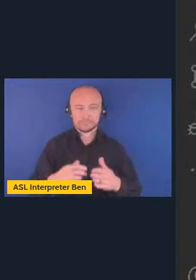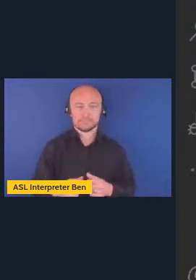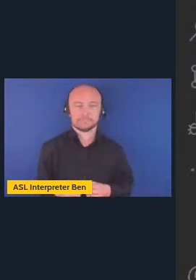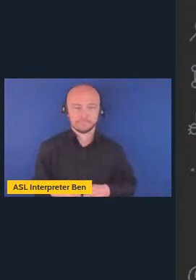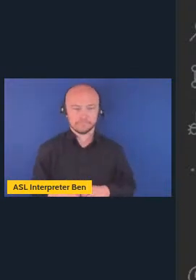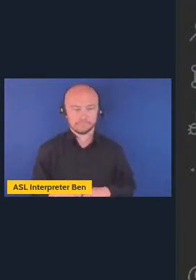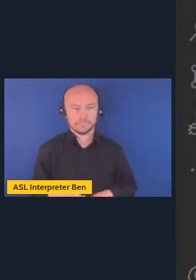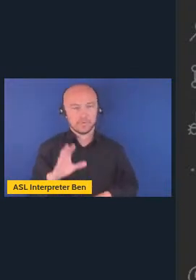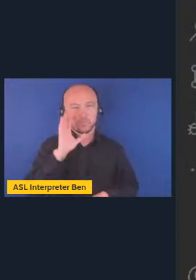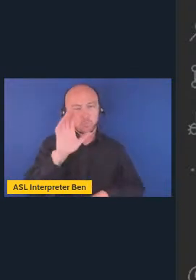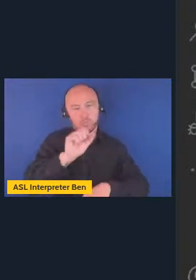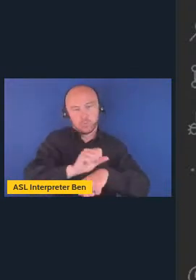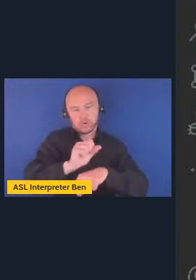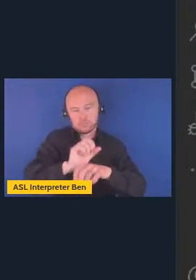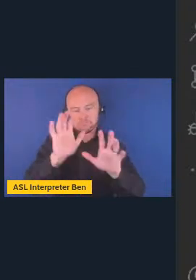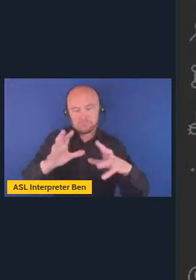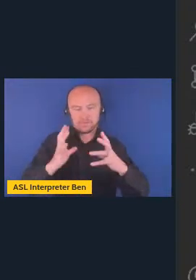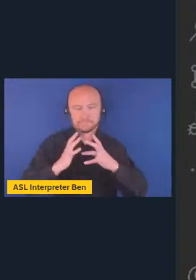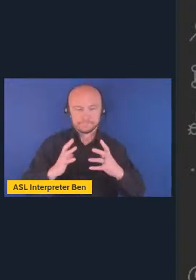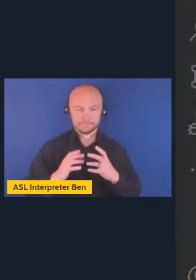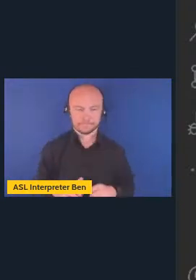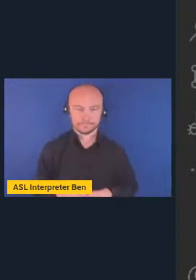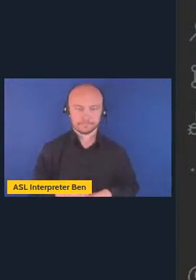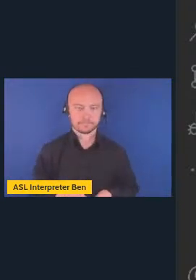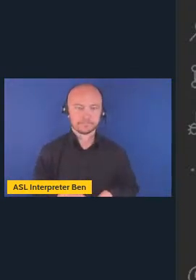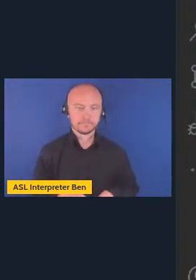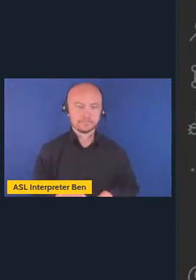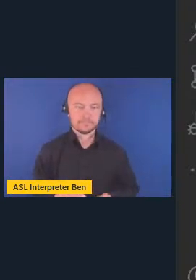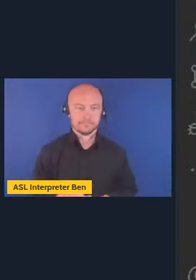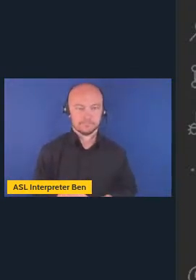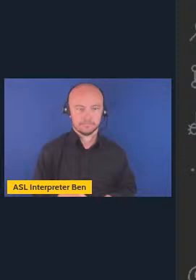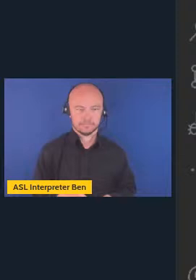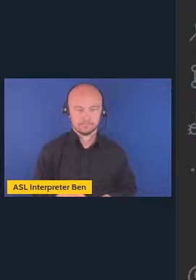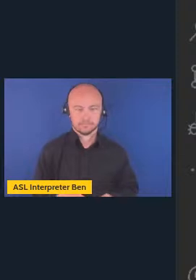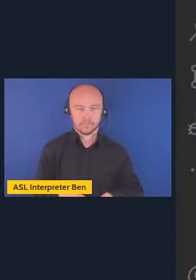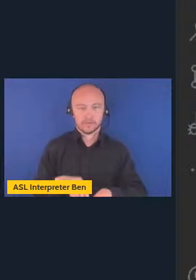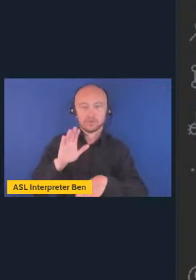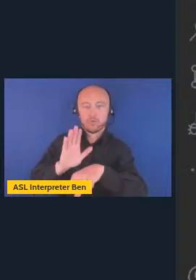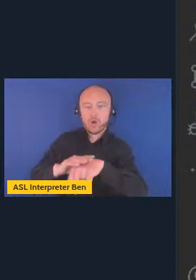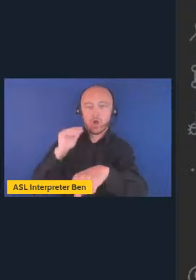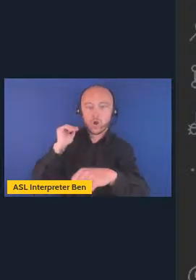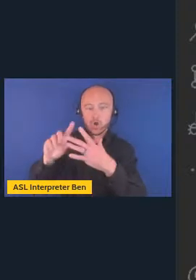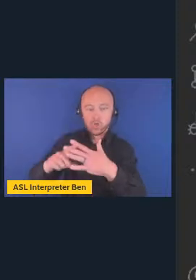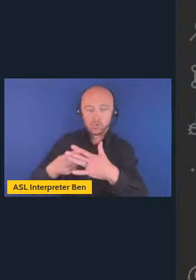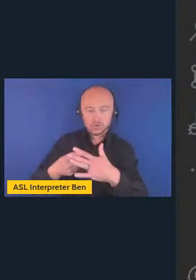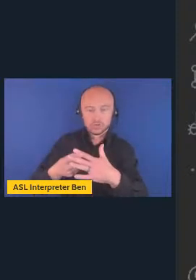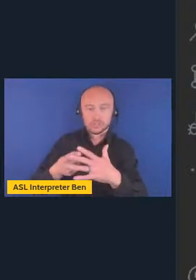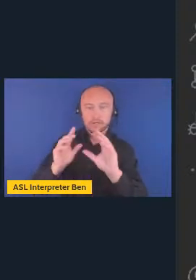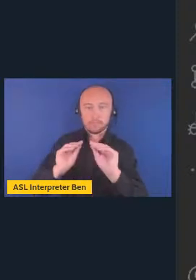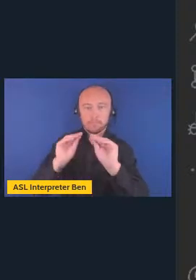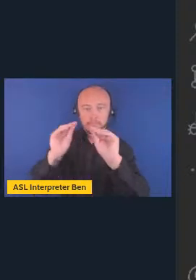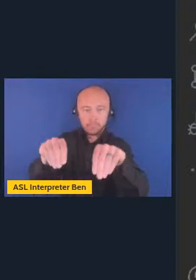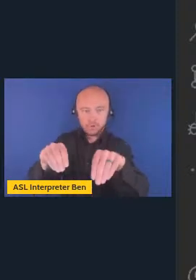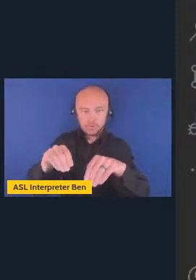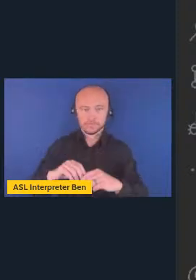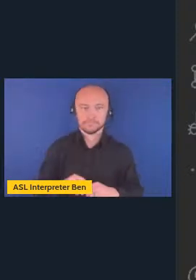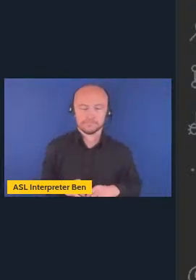It will work enough, good enough for us. So how do I do this? I'm going to call origin. I'm going to do put. As you can